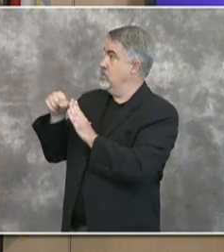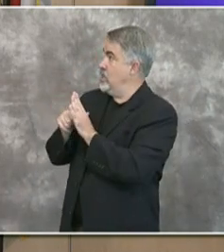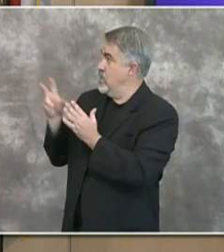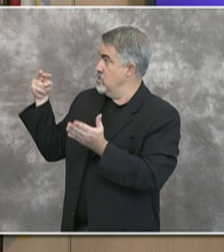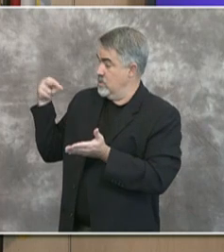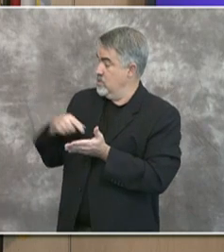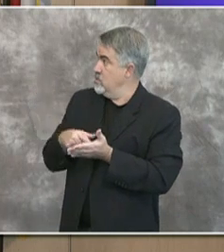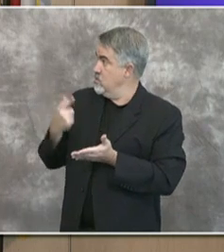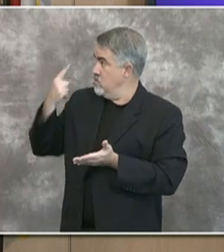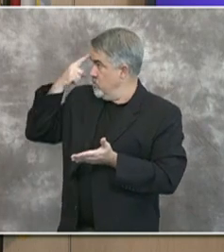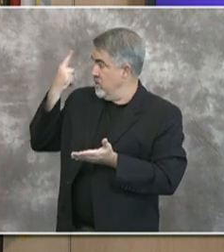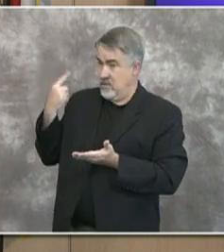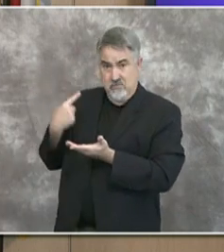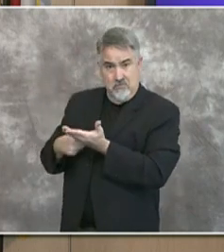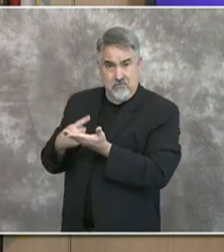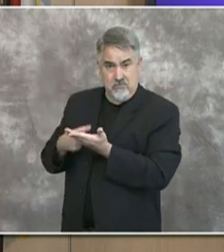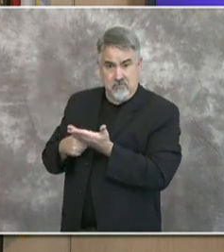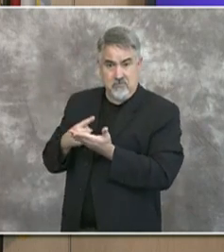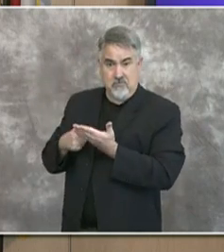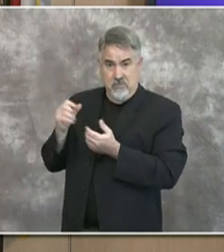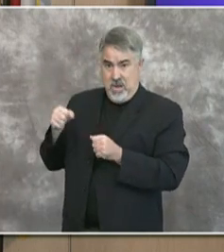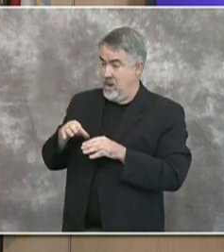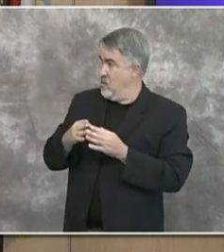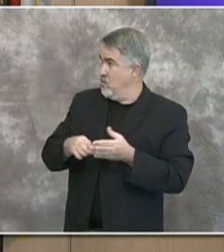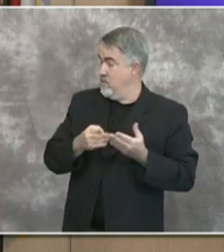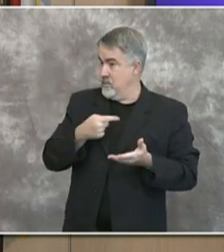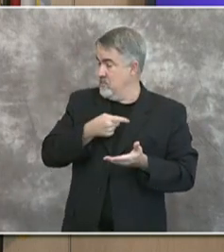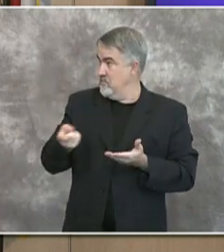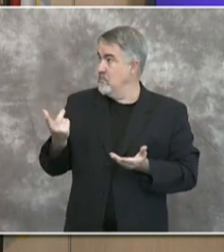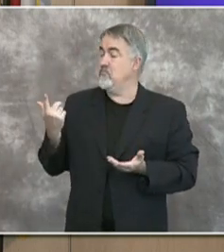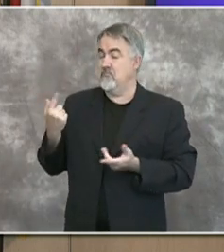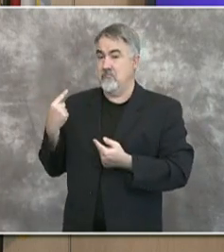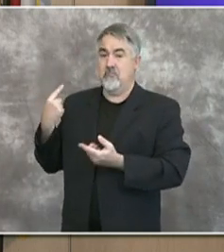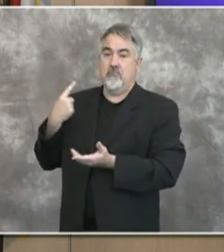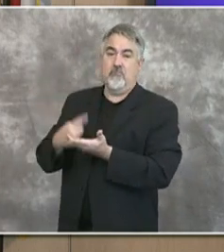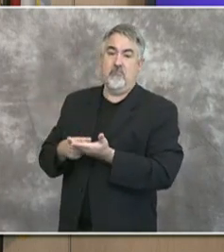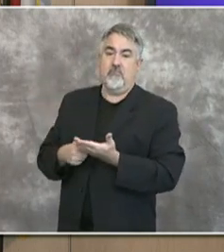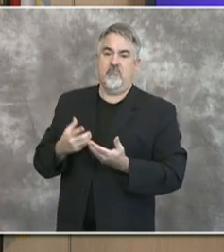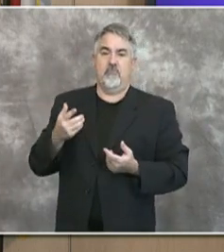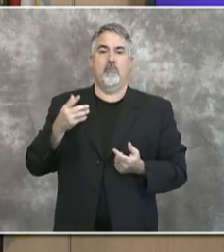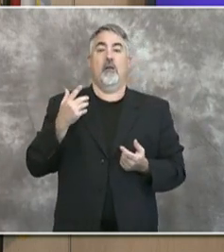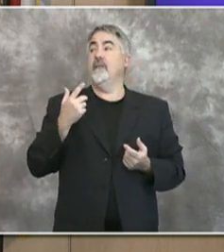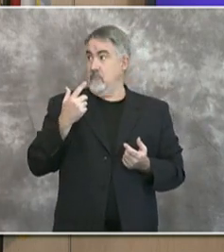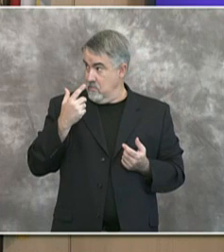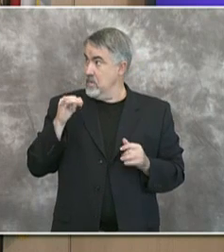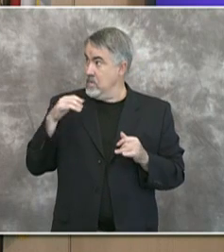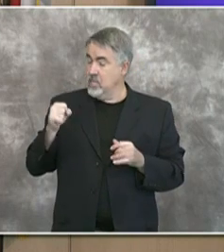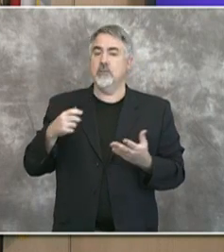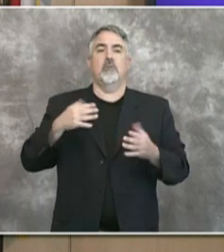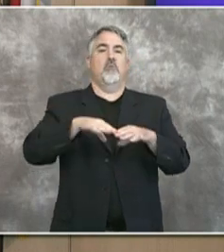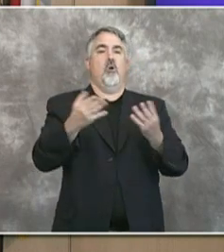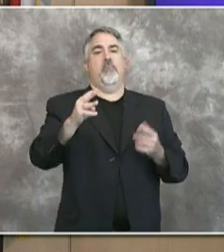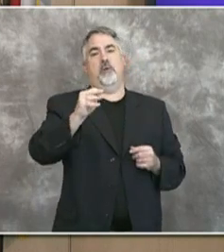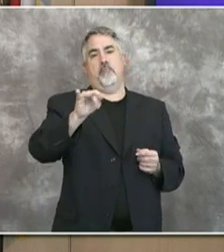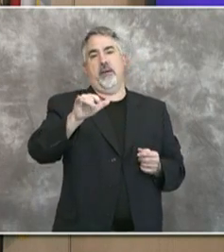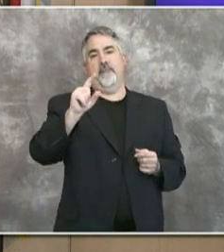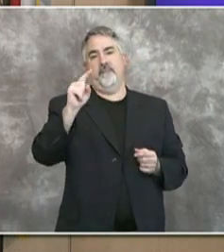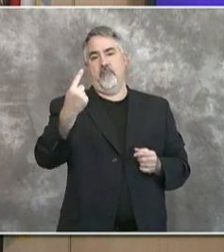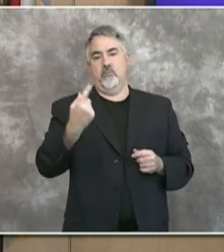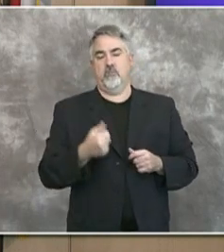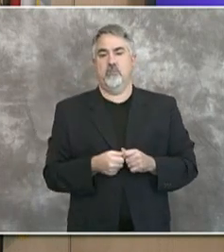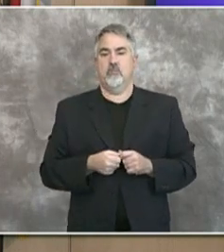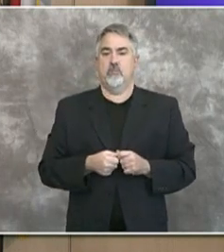be in a position to open up these entities on May 1st. Later tonight on our coronavirus website, you will see a